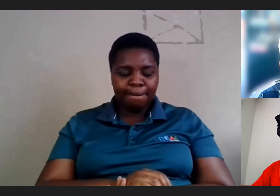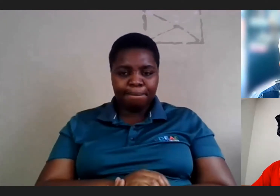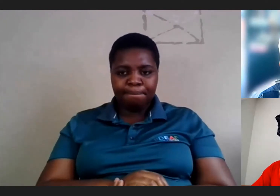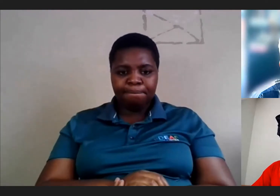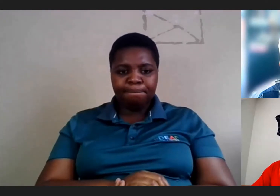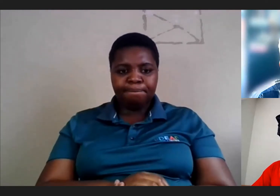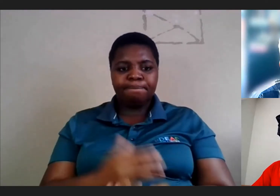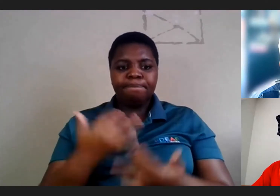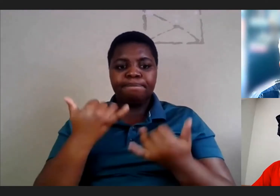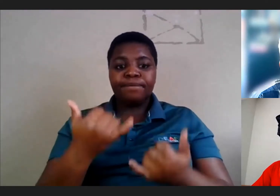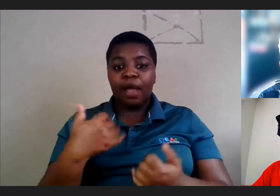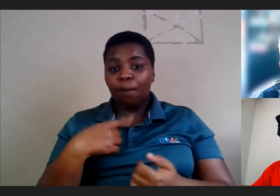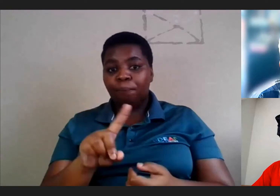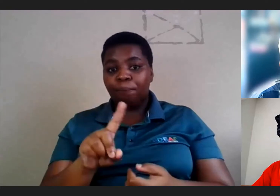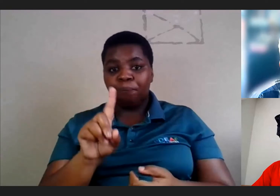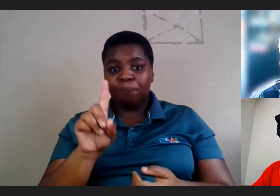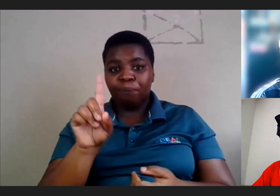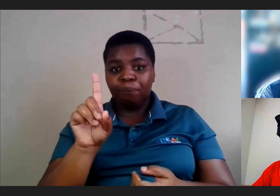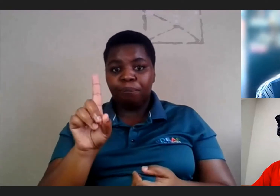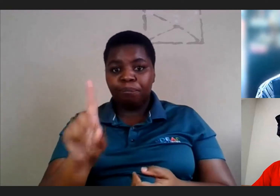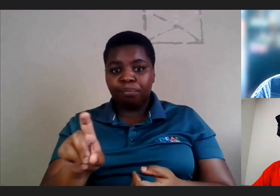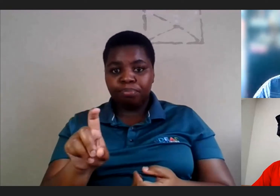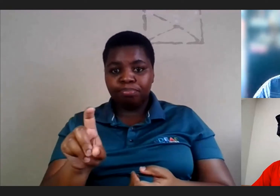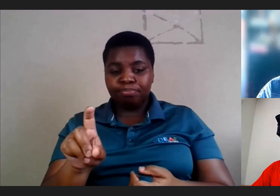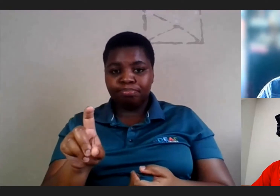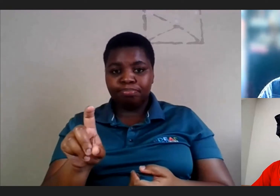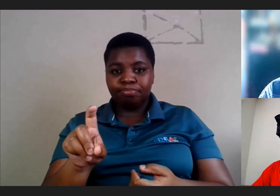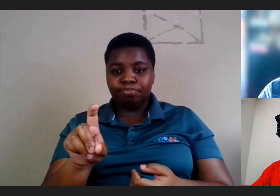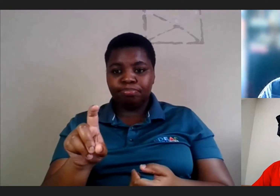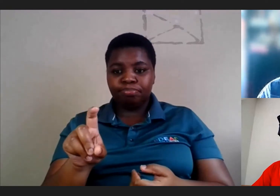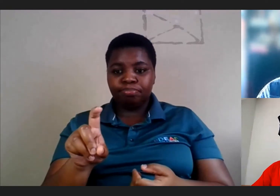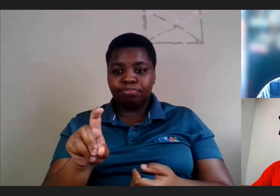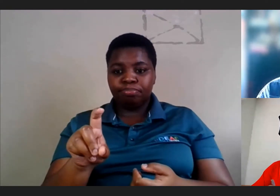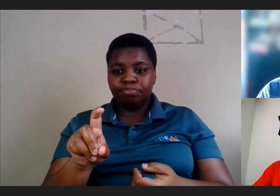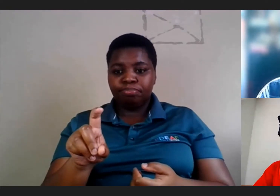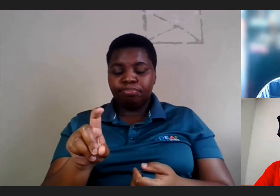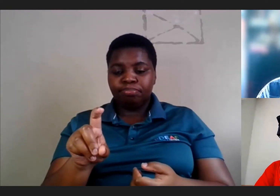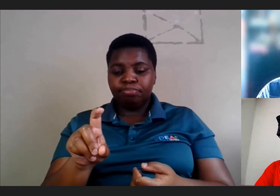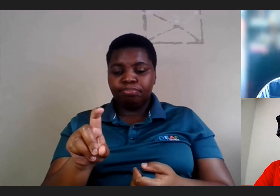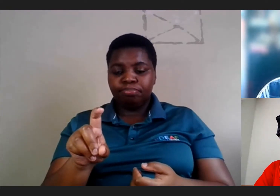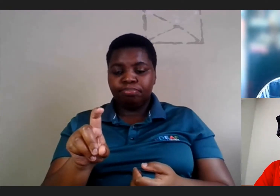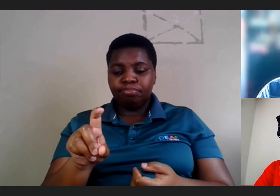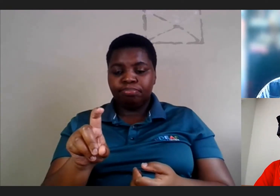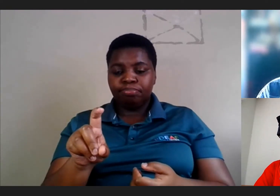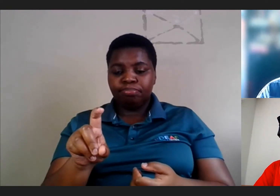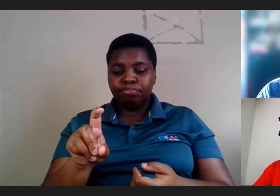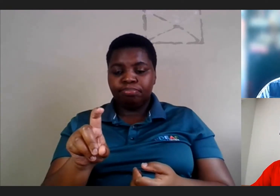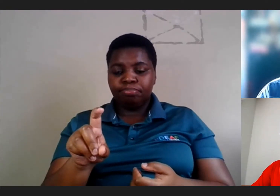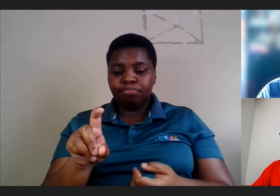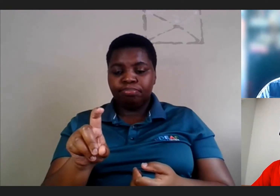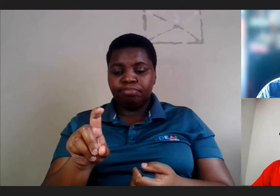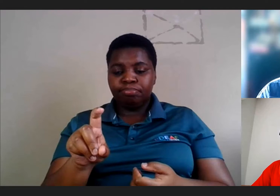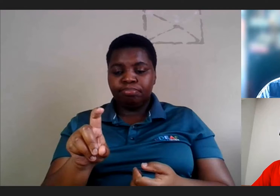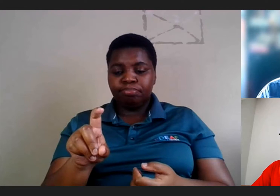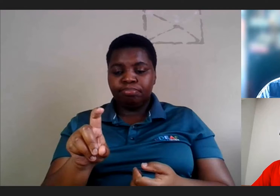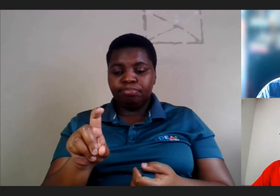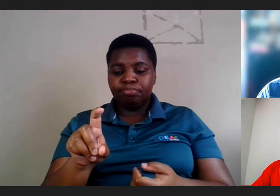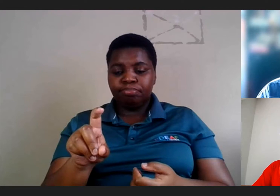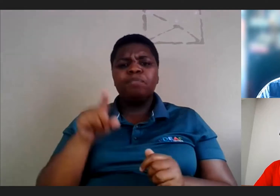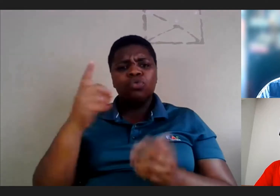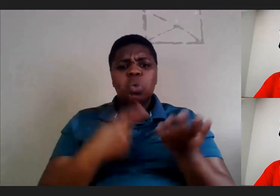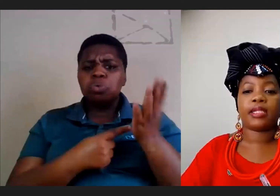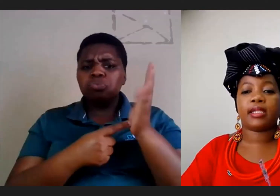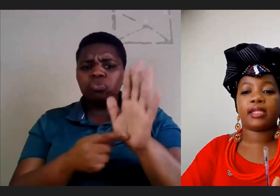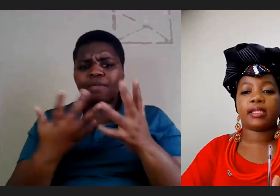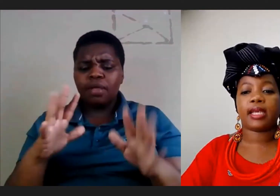to ask Dr. Jill, Professor Jill Hannes-Hancock, a question. You showed us that women